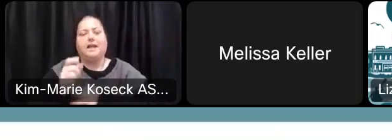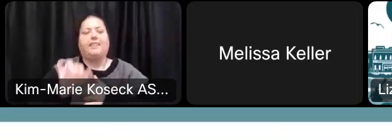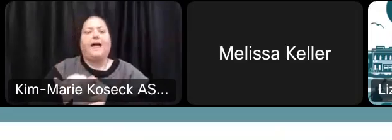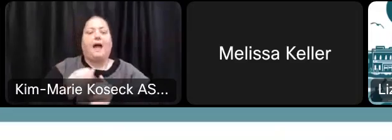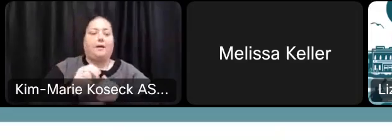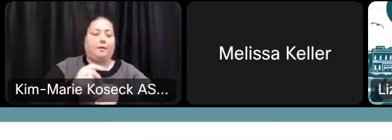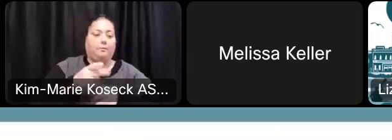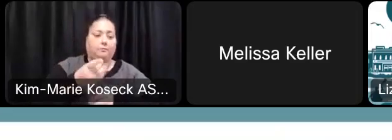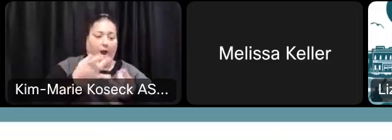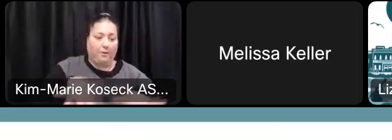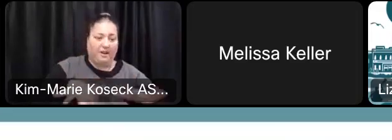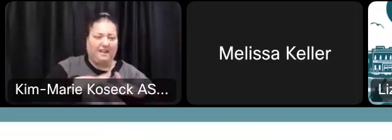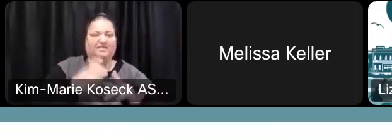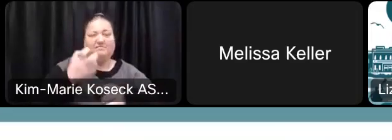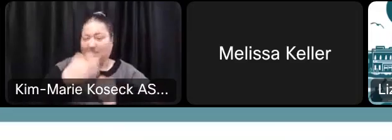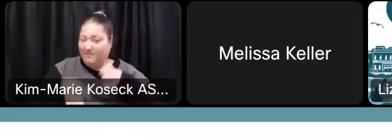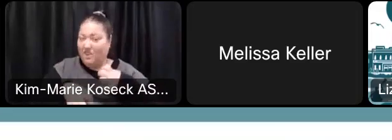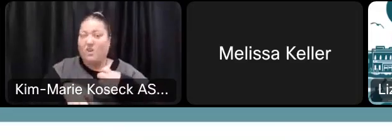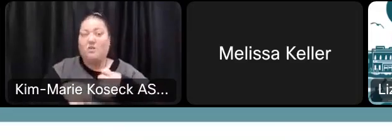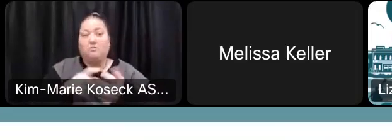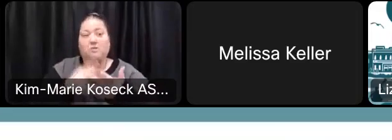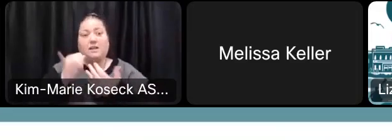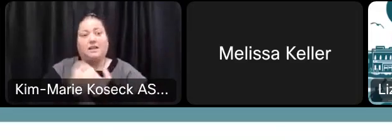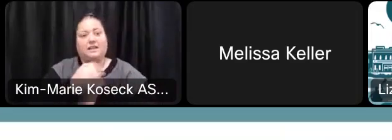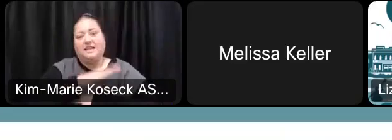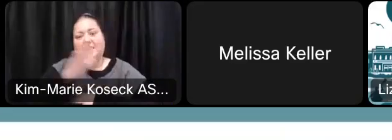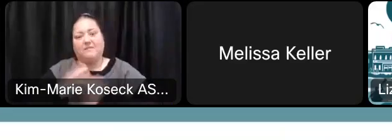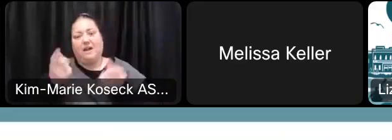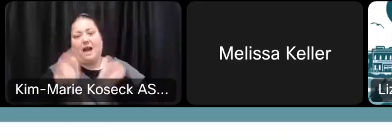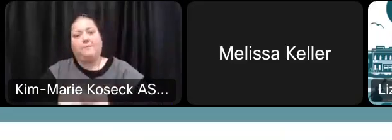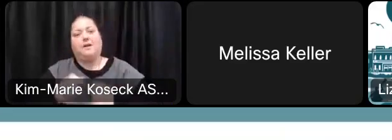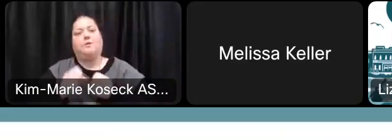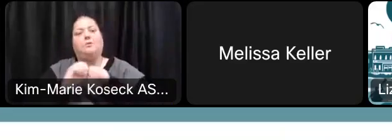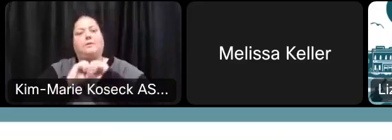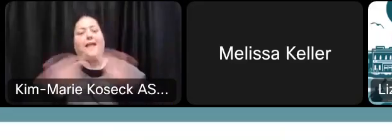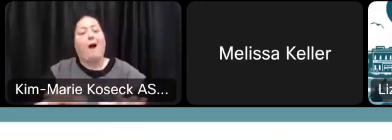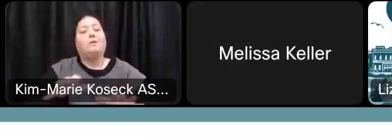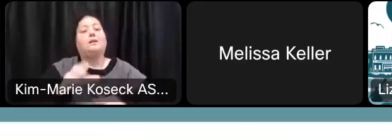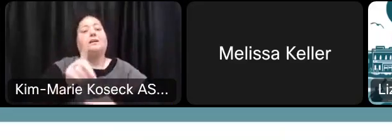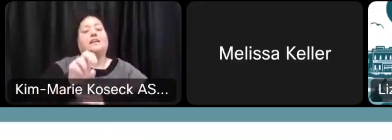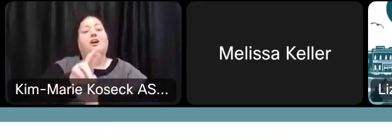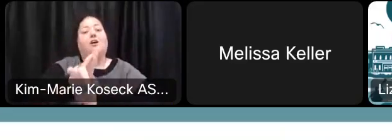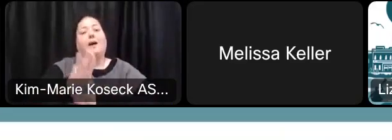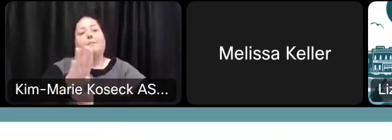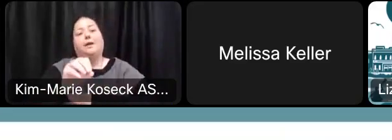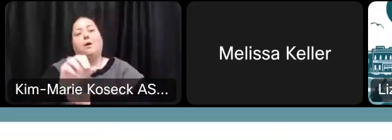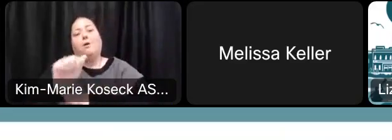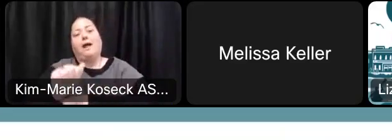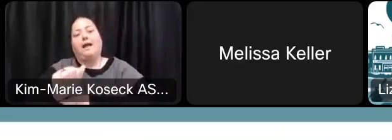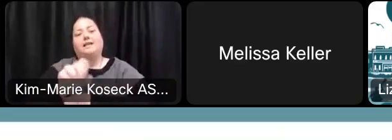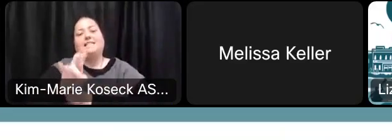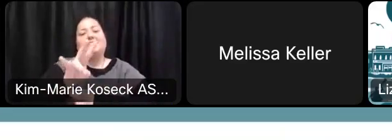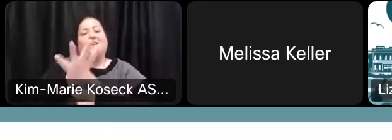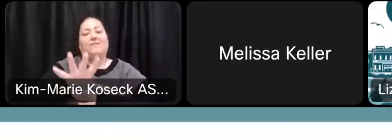property, very difficult project that would never have happened without the DRI and BOA, and turned it into 75 units of affordable